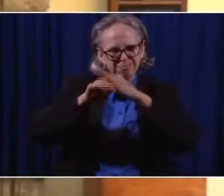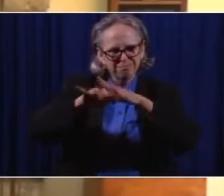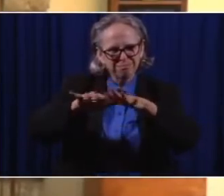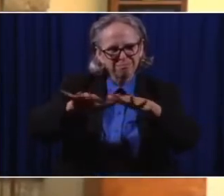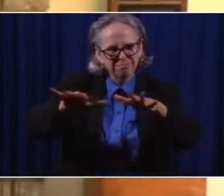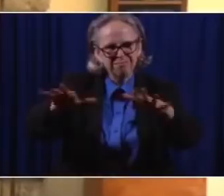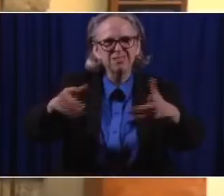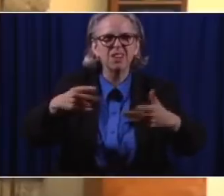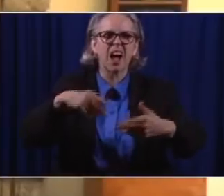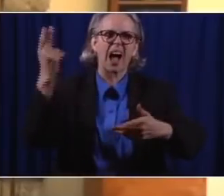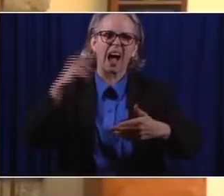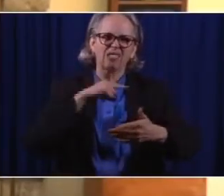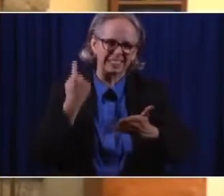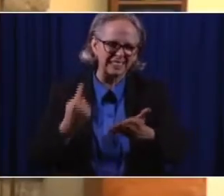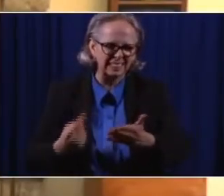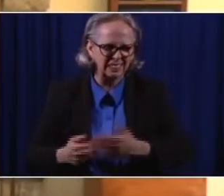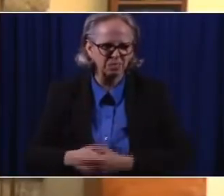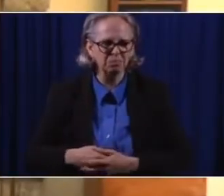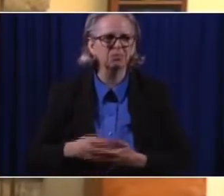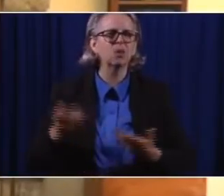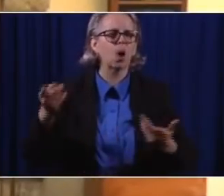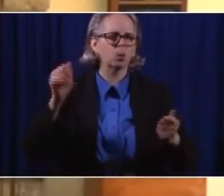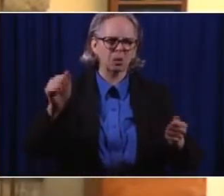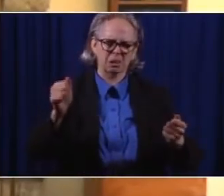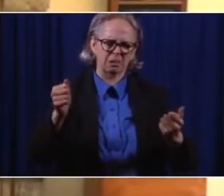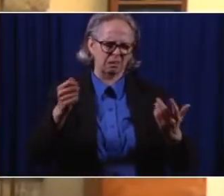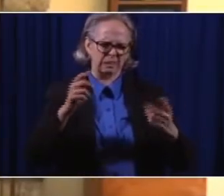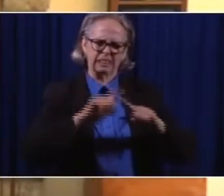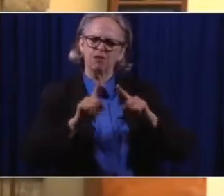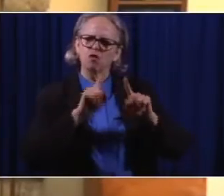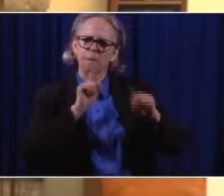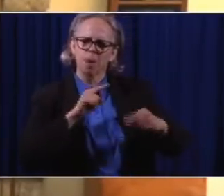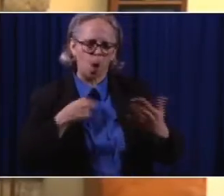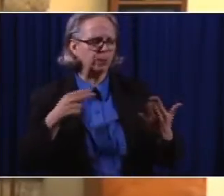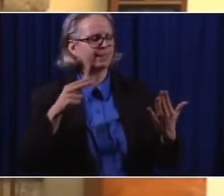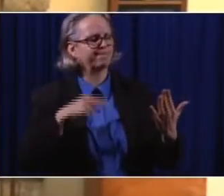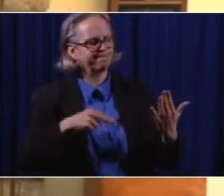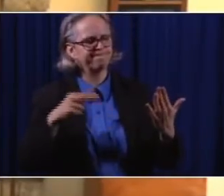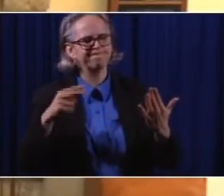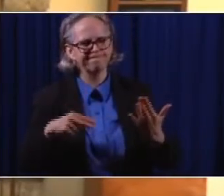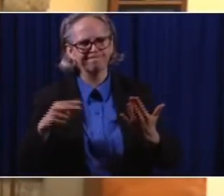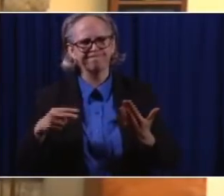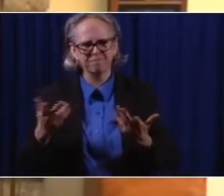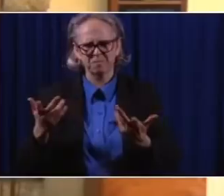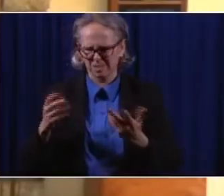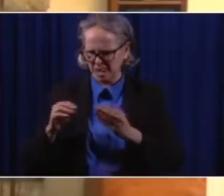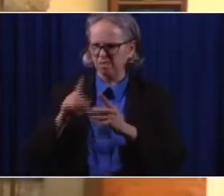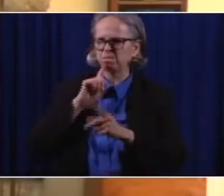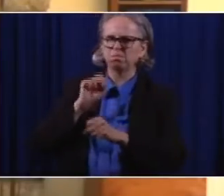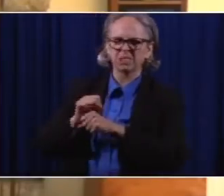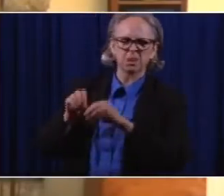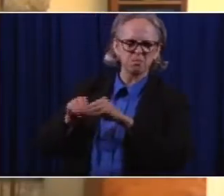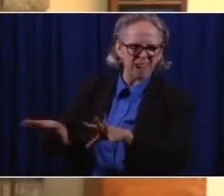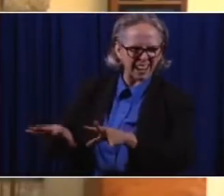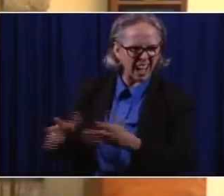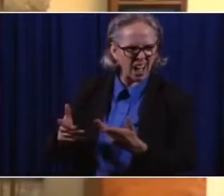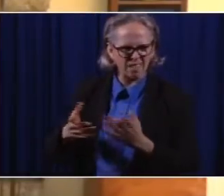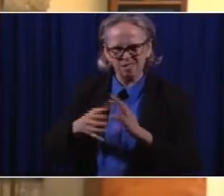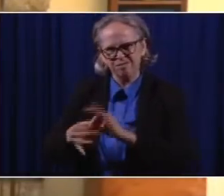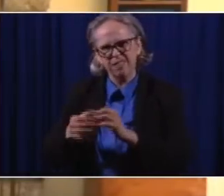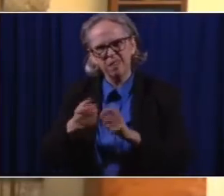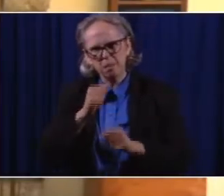they felt came from restaurants. What you have many, many times, and came from bars. I think